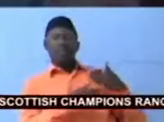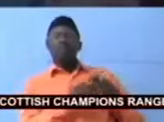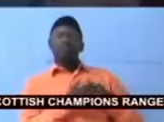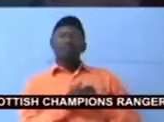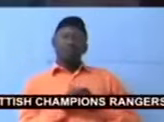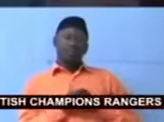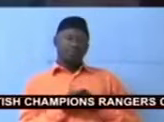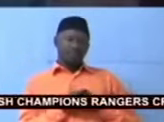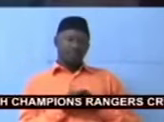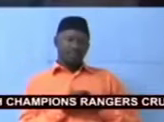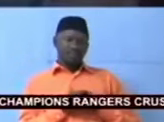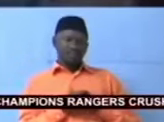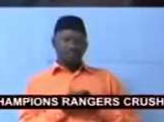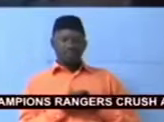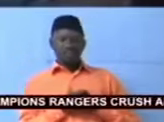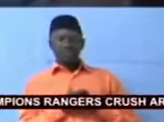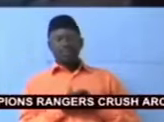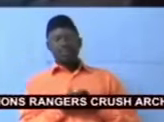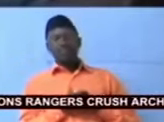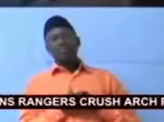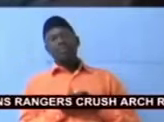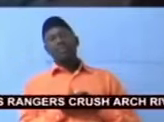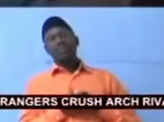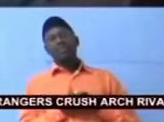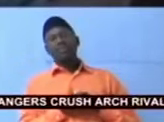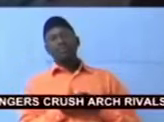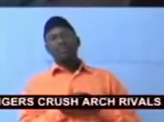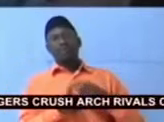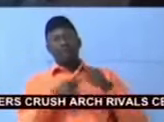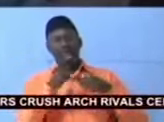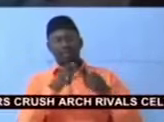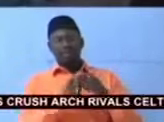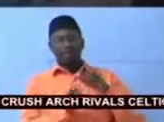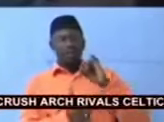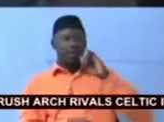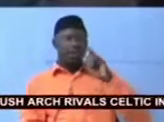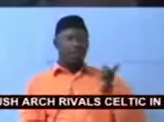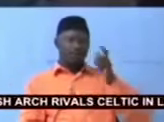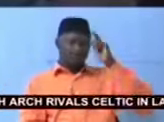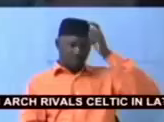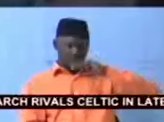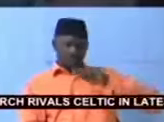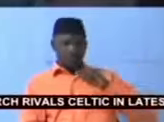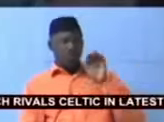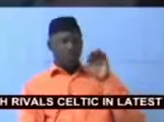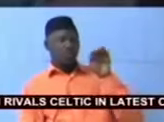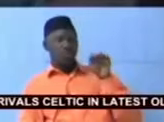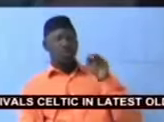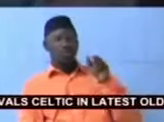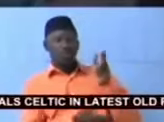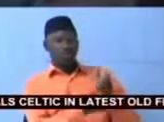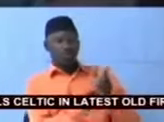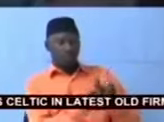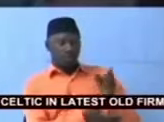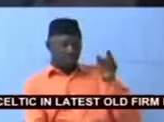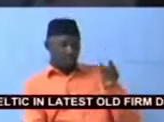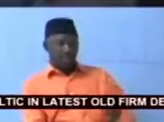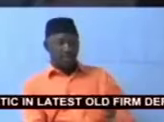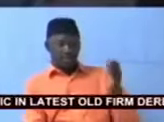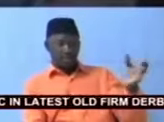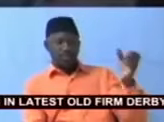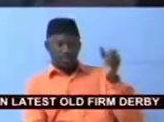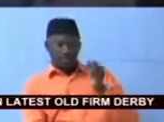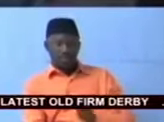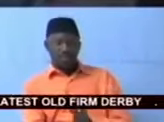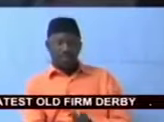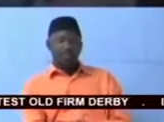yoy nonu so the IGP called witnesses IGP na ci la on ak ay cédé they